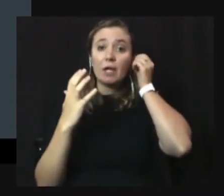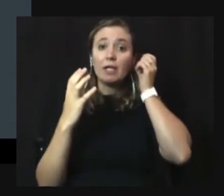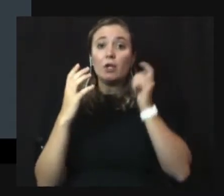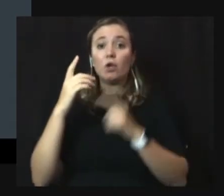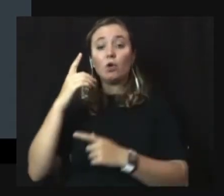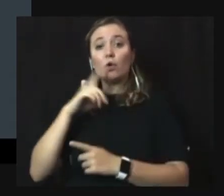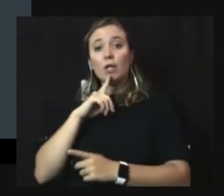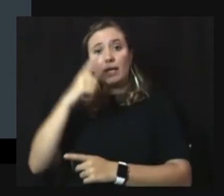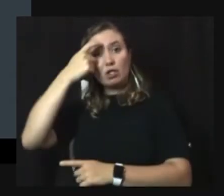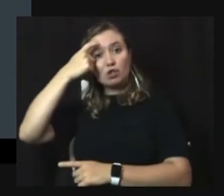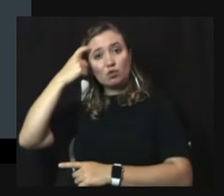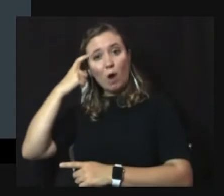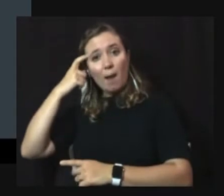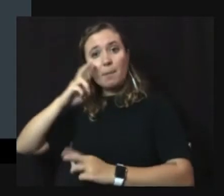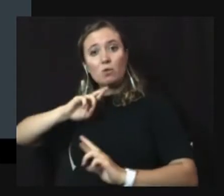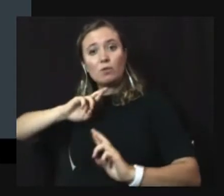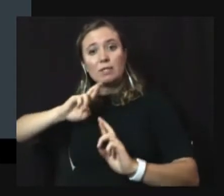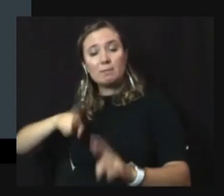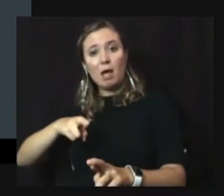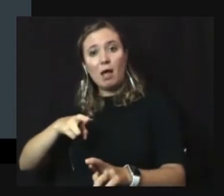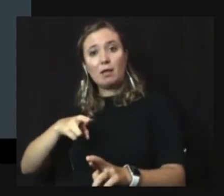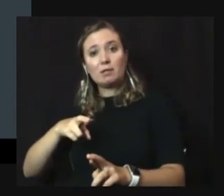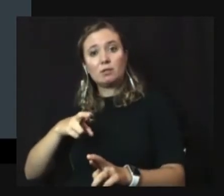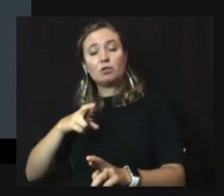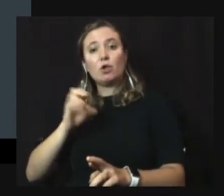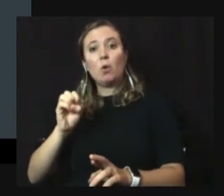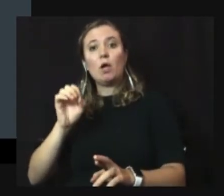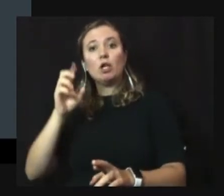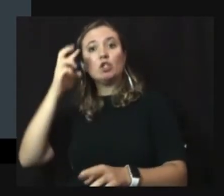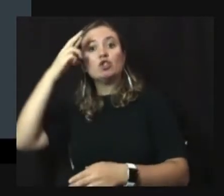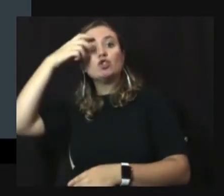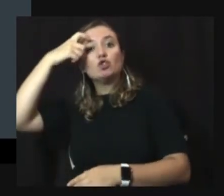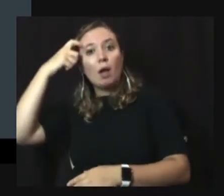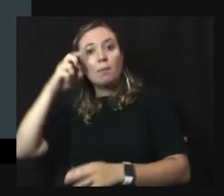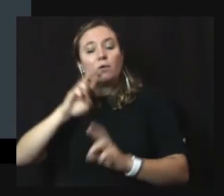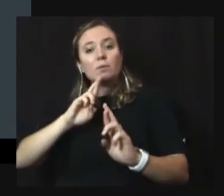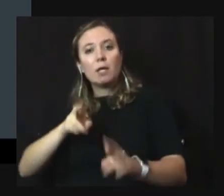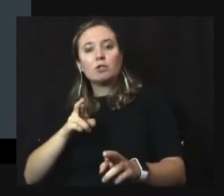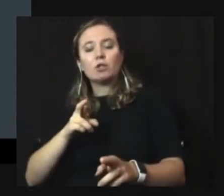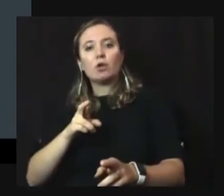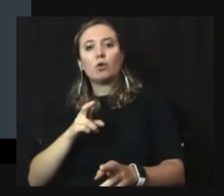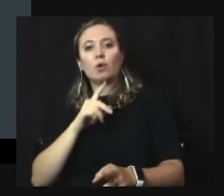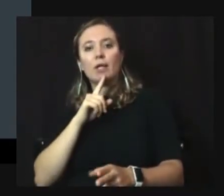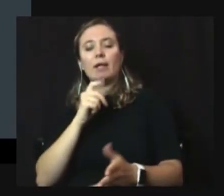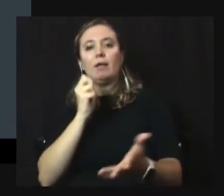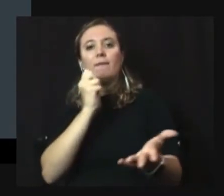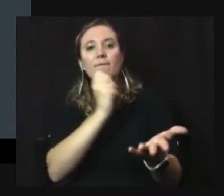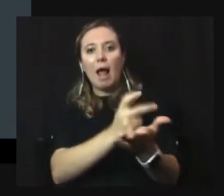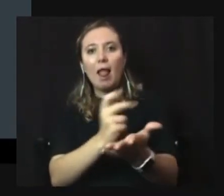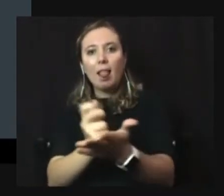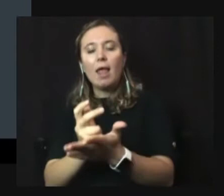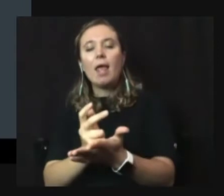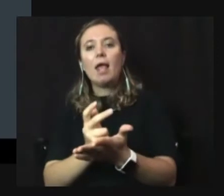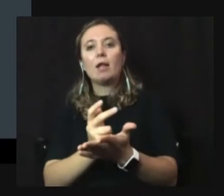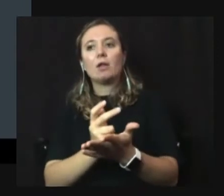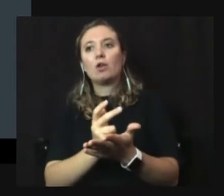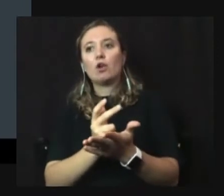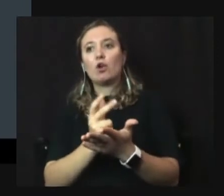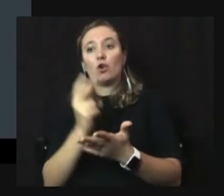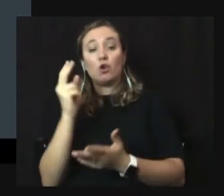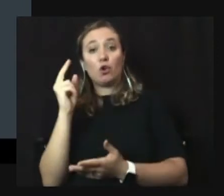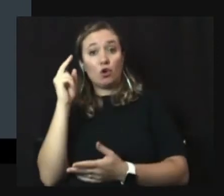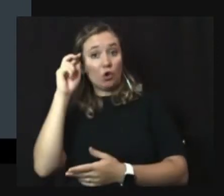talk about trauma responses, these trauma responses are valid neurological responses. They